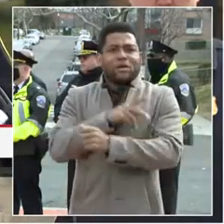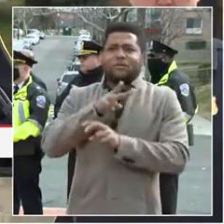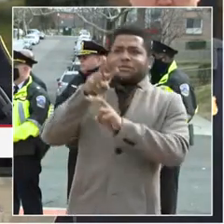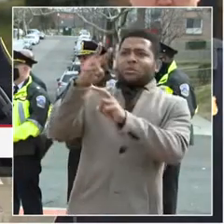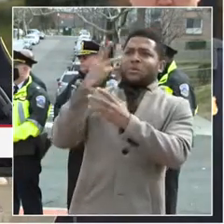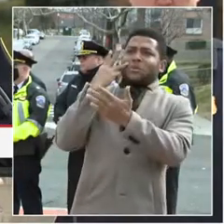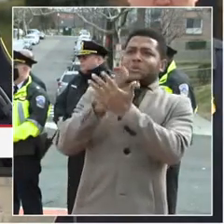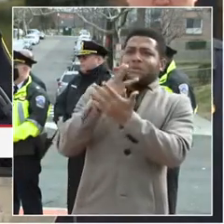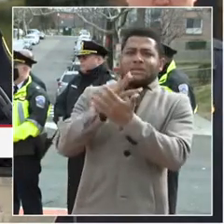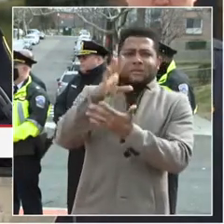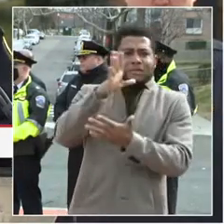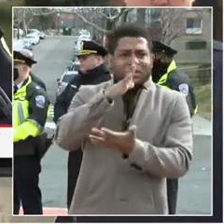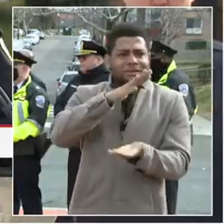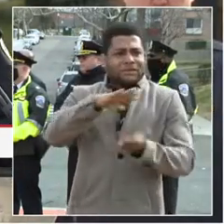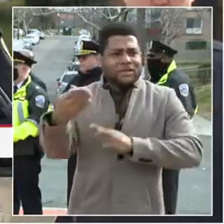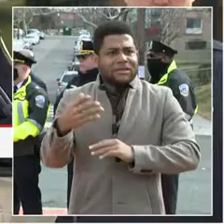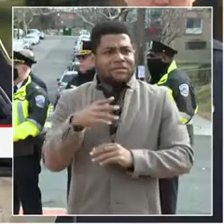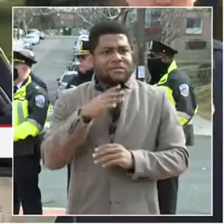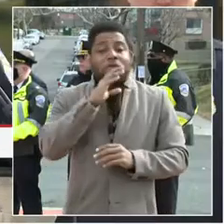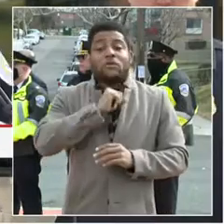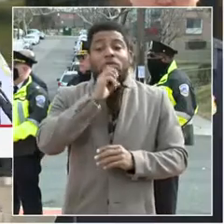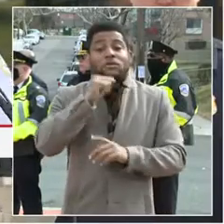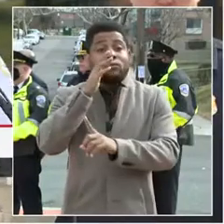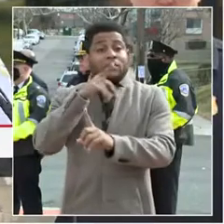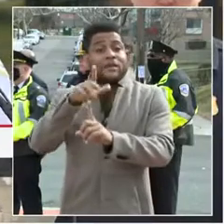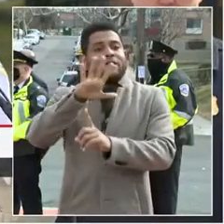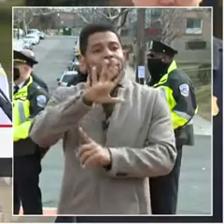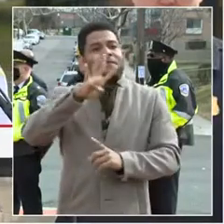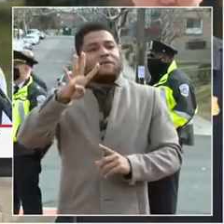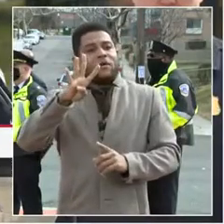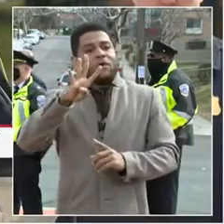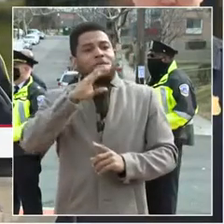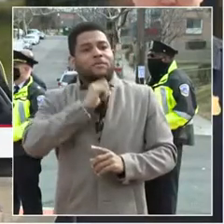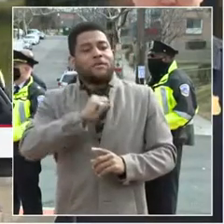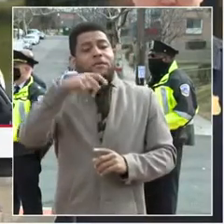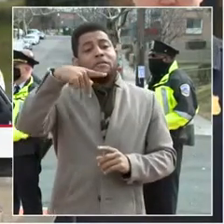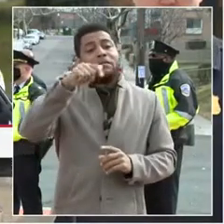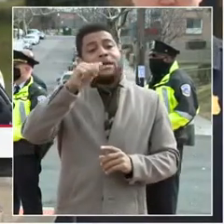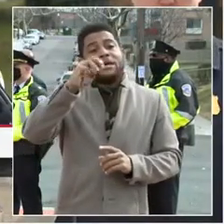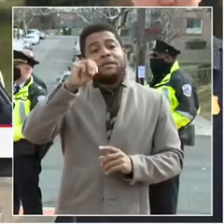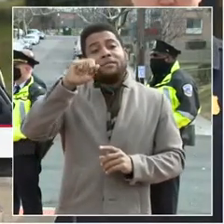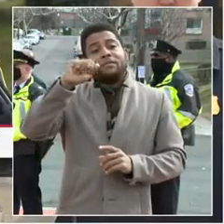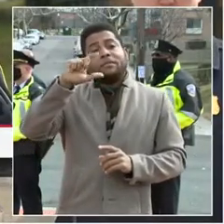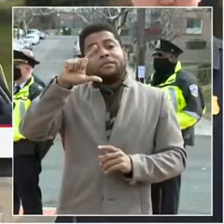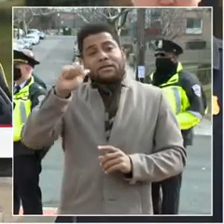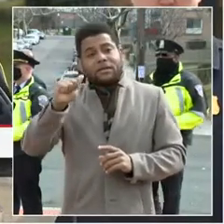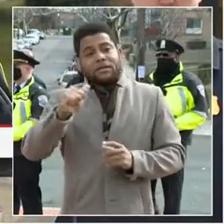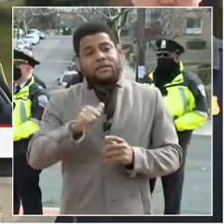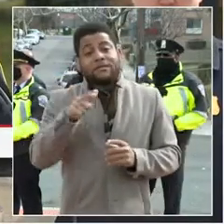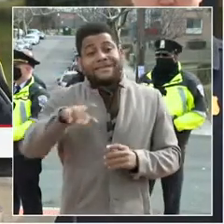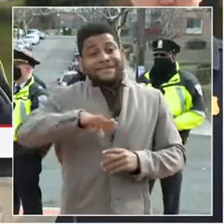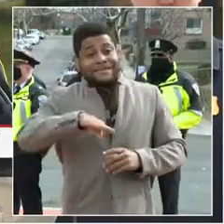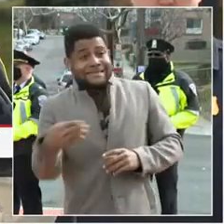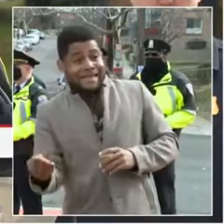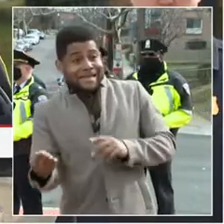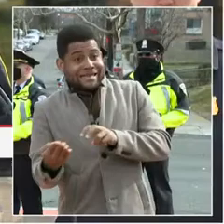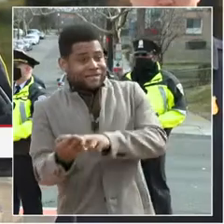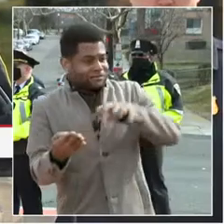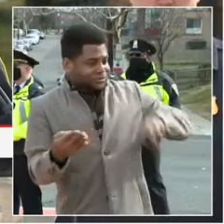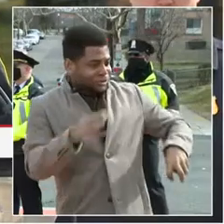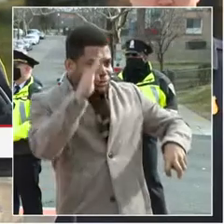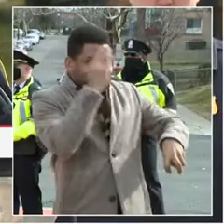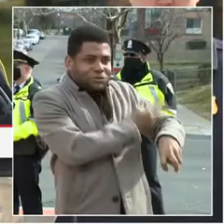54-year-old Pamela Thomas of Northeast D.C. was murdered sitting next to her 8-year-old son. We have